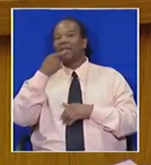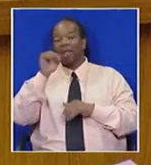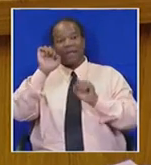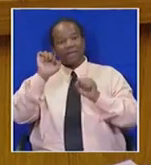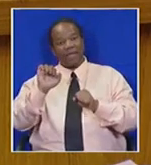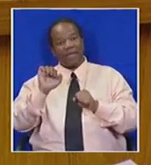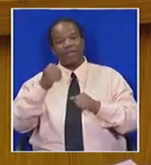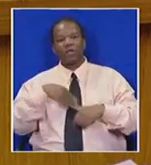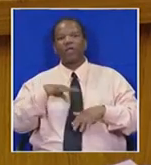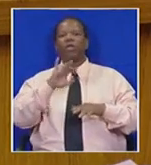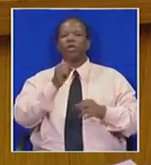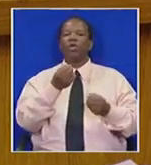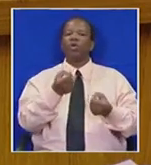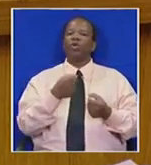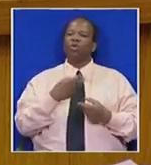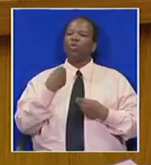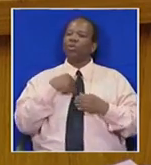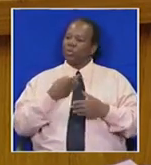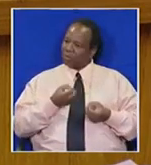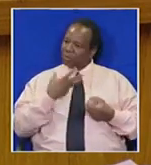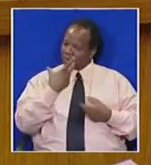in essence, you were asking all of us to follow